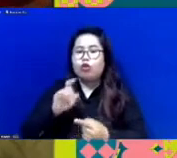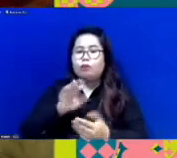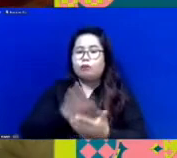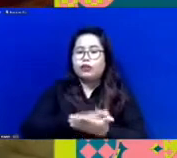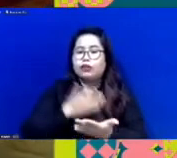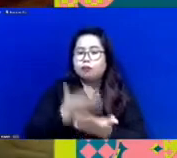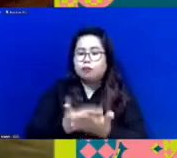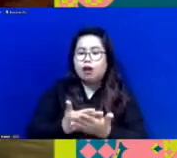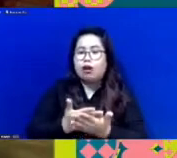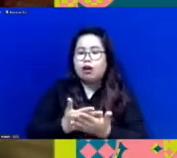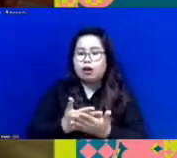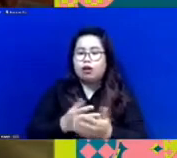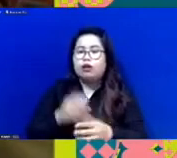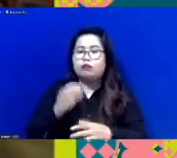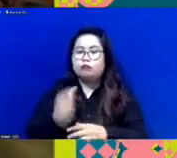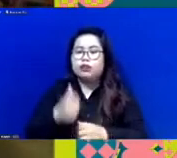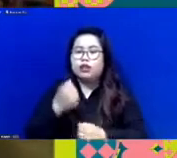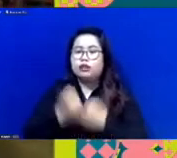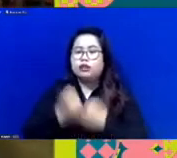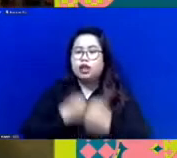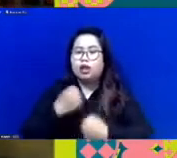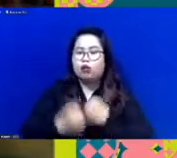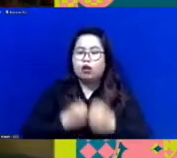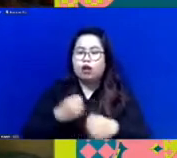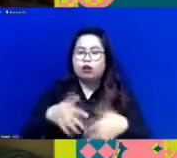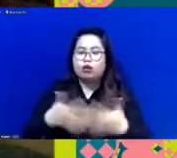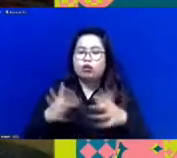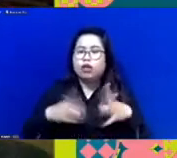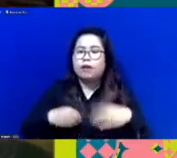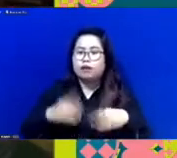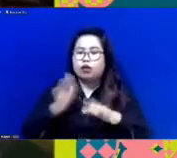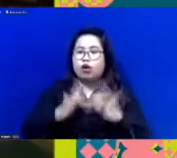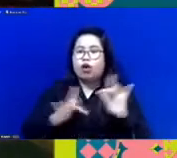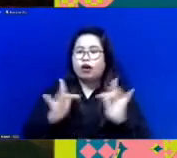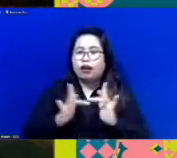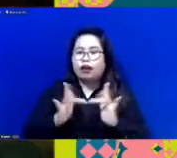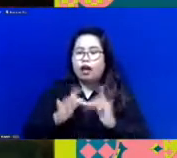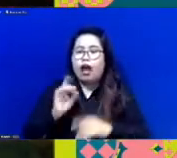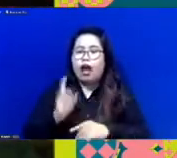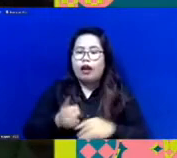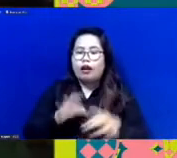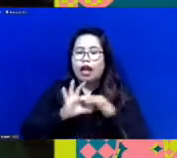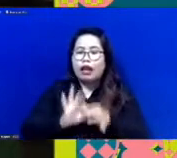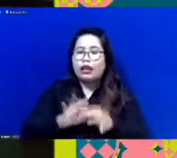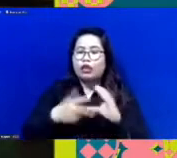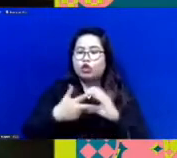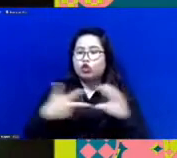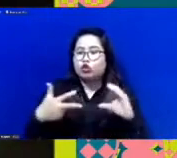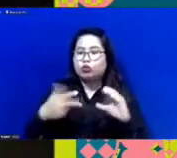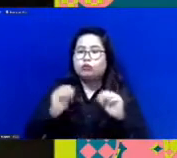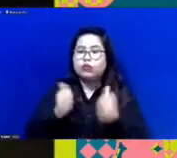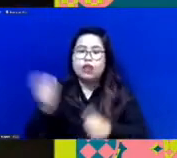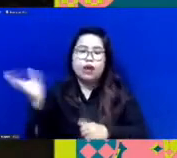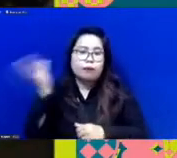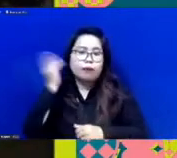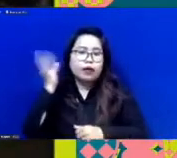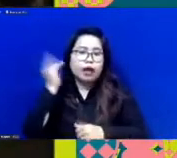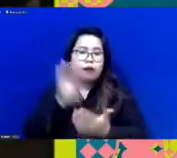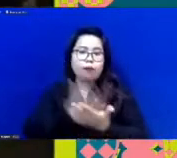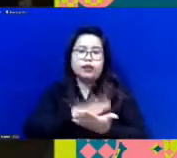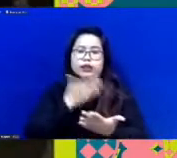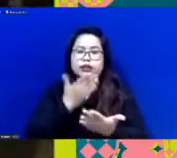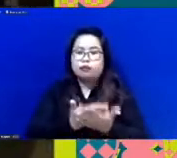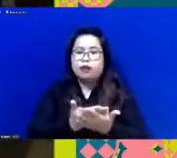you go to our Zoom, there's a link there for you to hear the translation. accordingly. And for those of you in